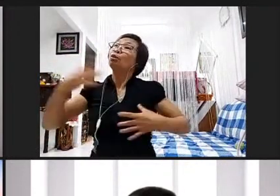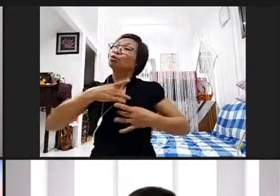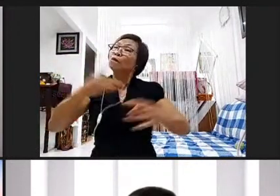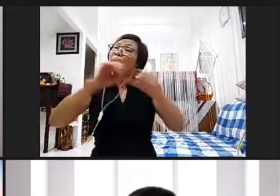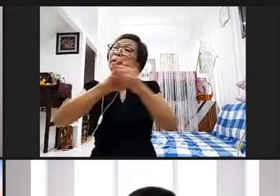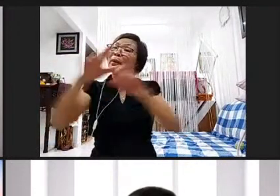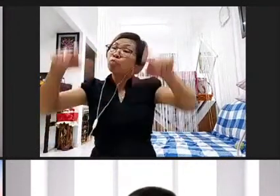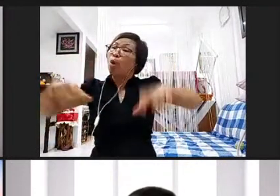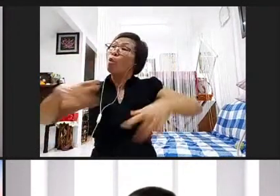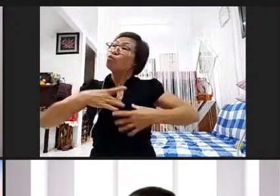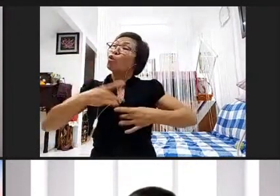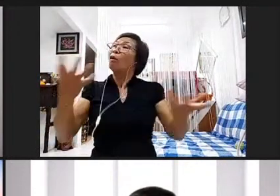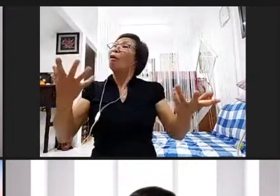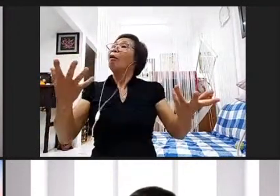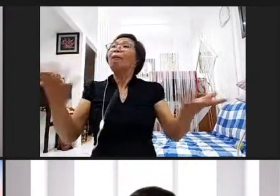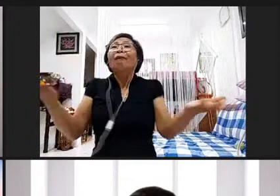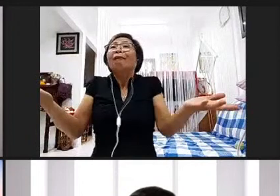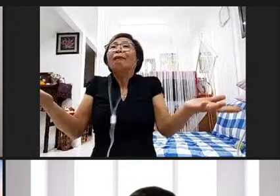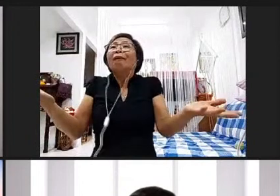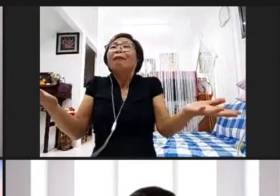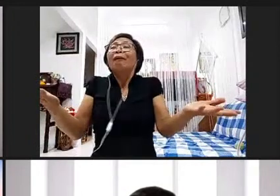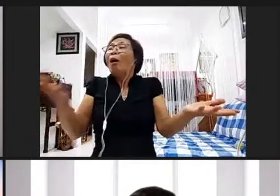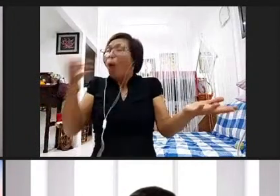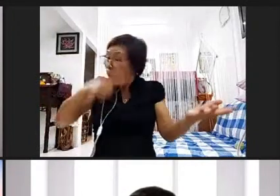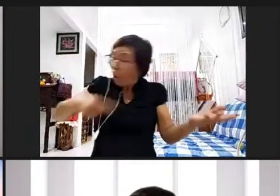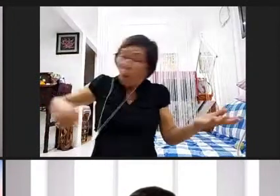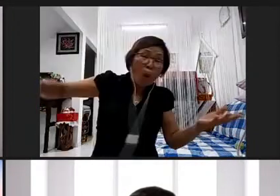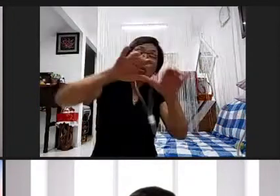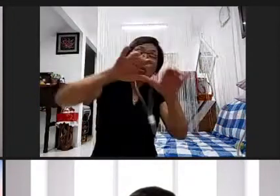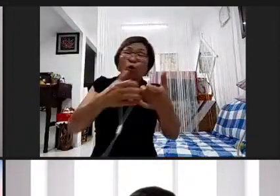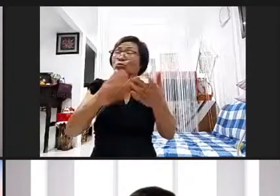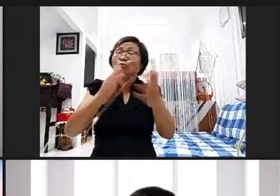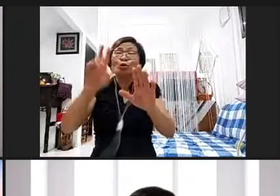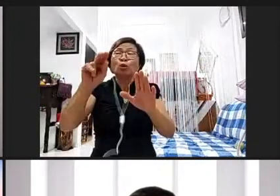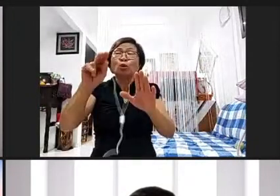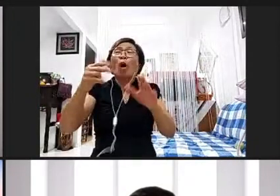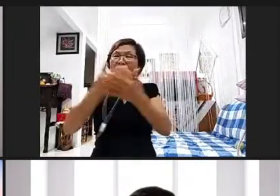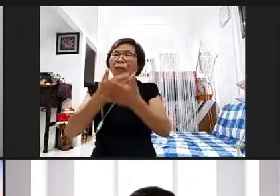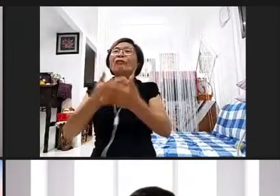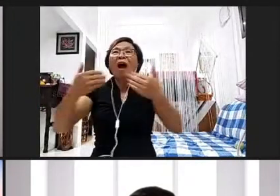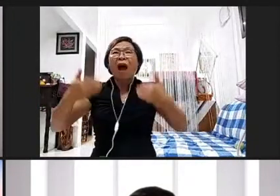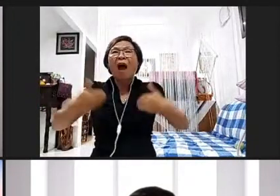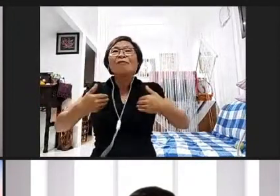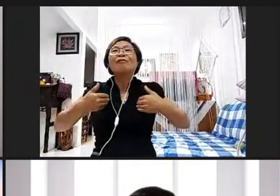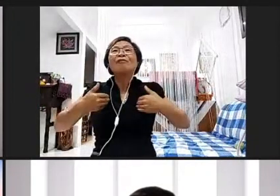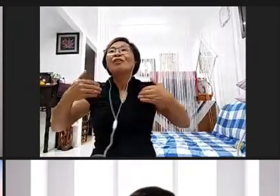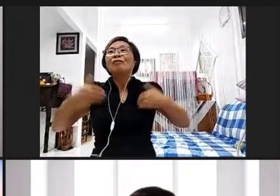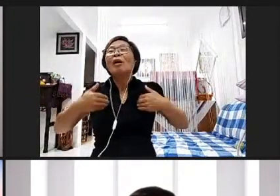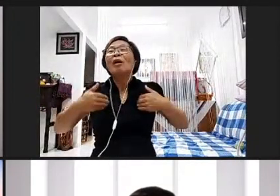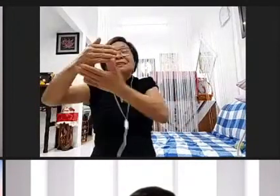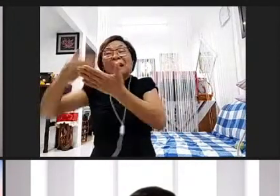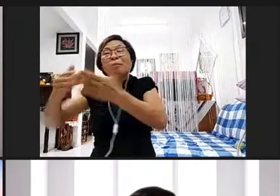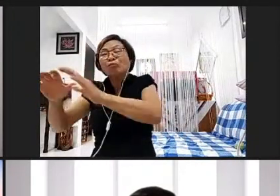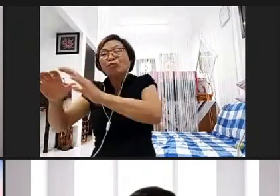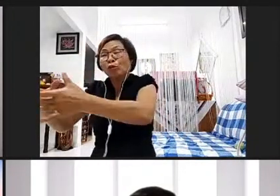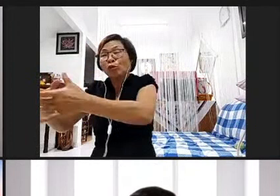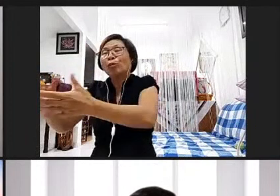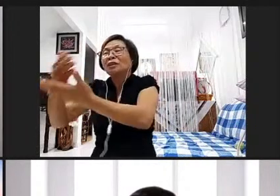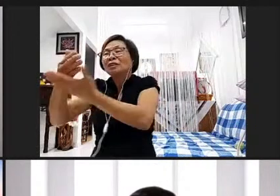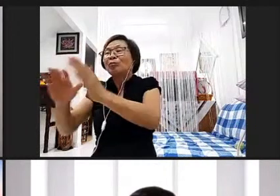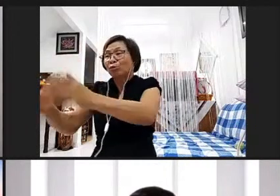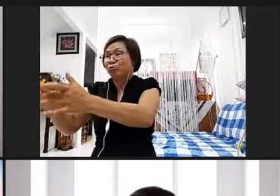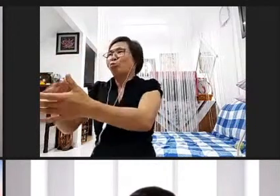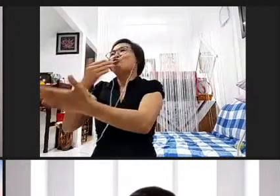affected various groups in particular ways, it can also, for some, be an